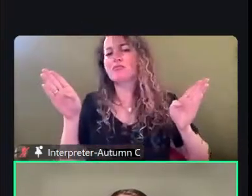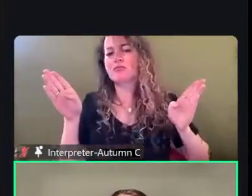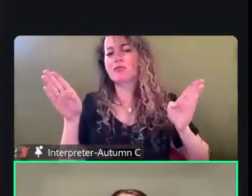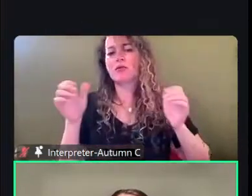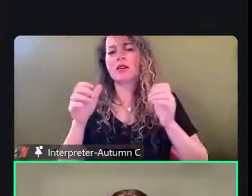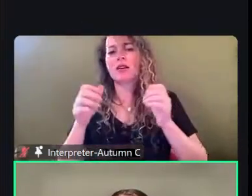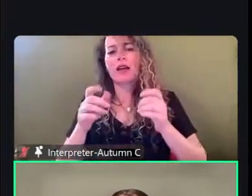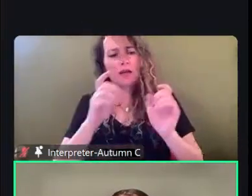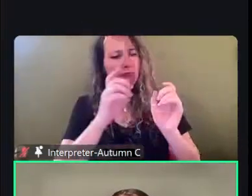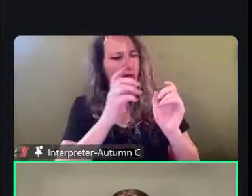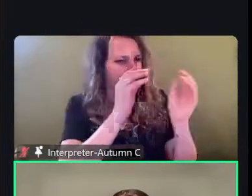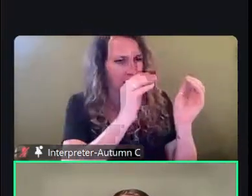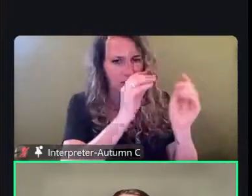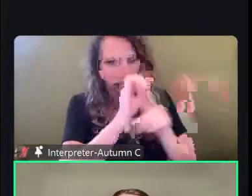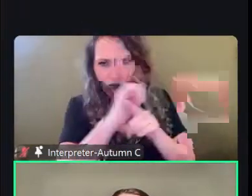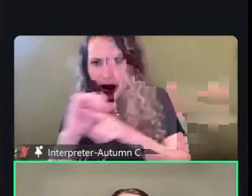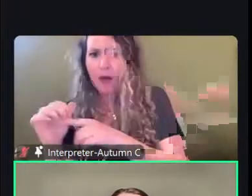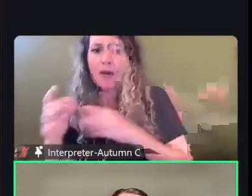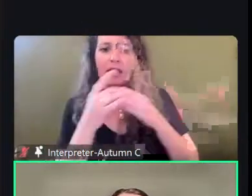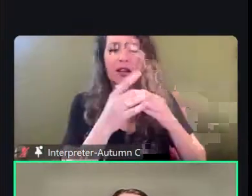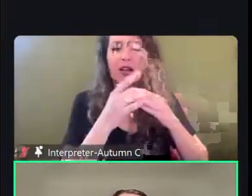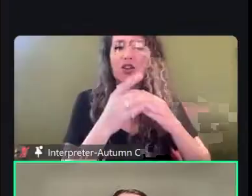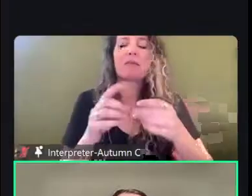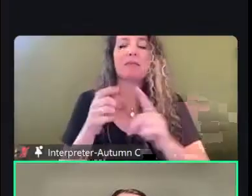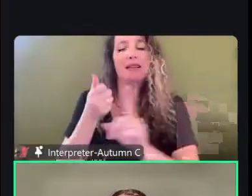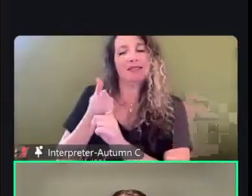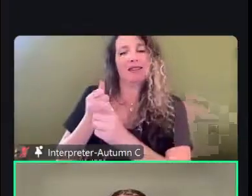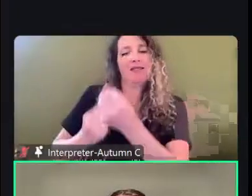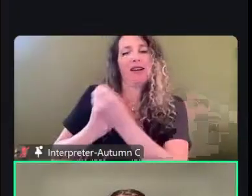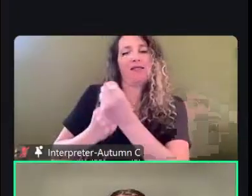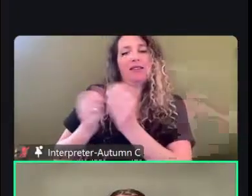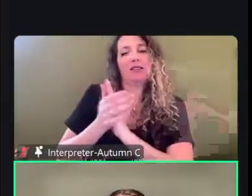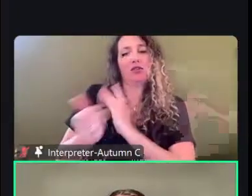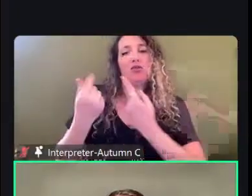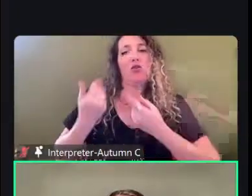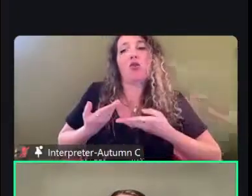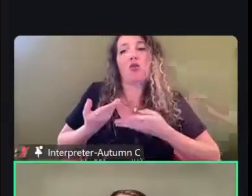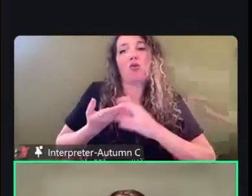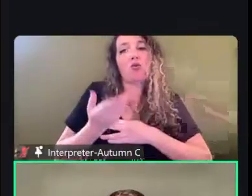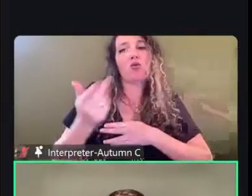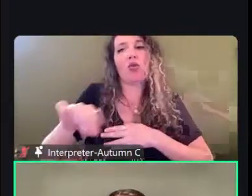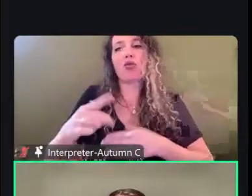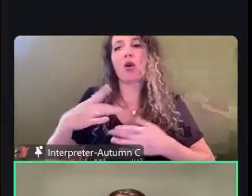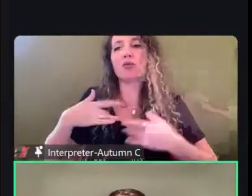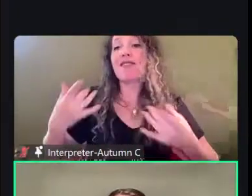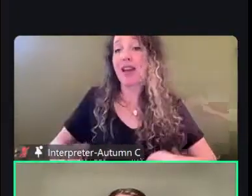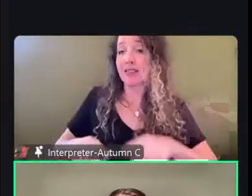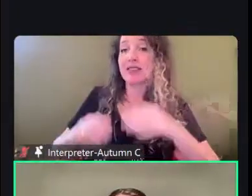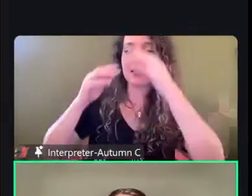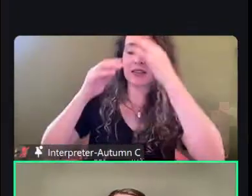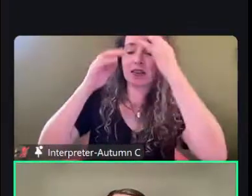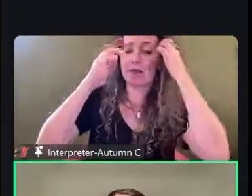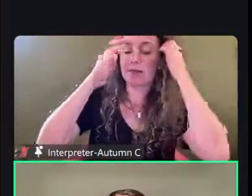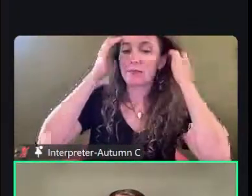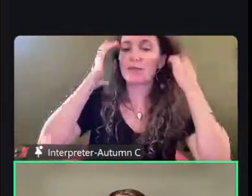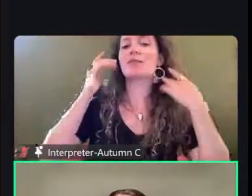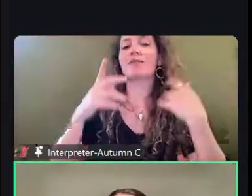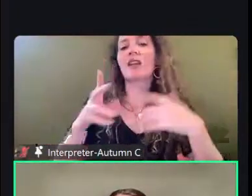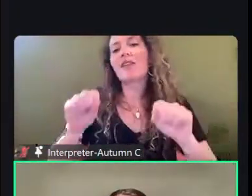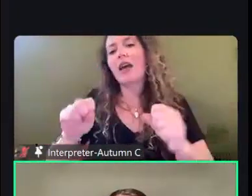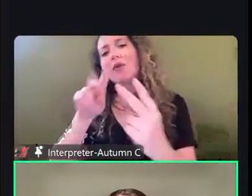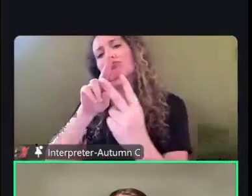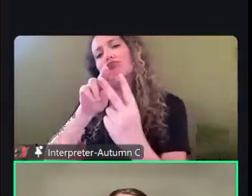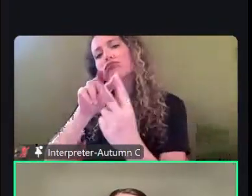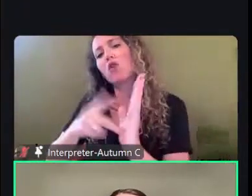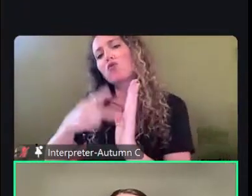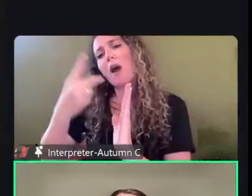self-advocacy skills through some of these events. We asked that pairs meet up at least twice during the year, and this could be virtual